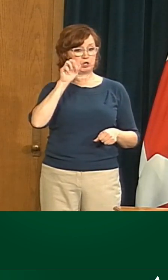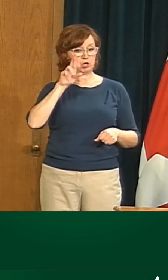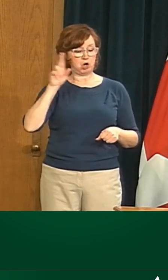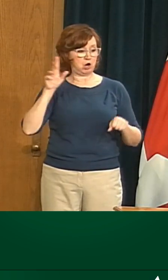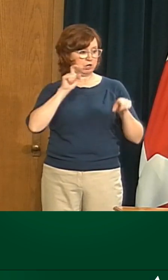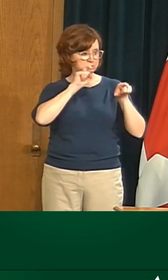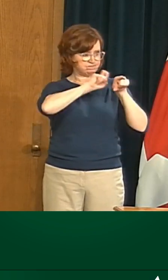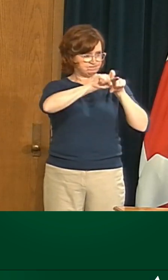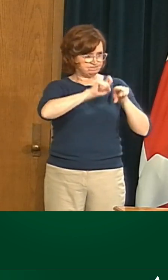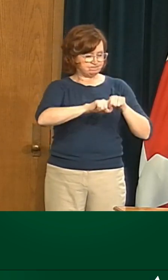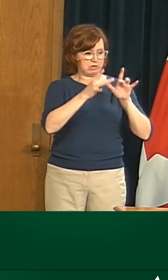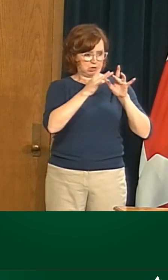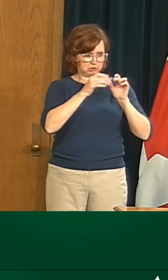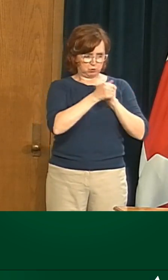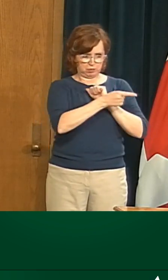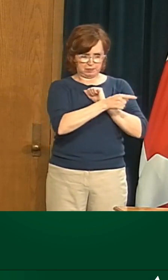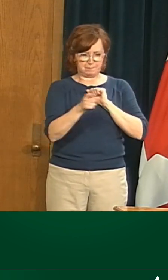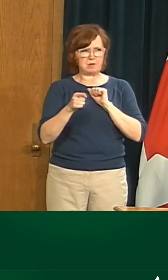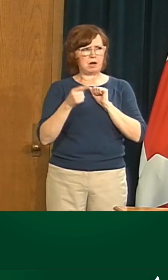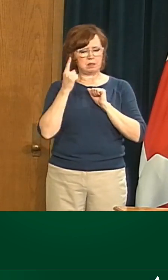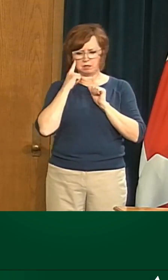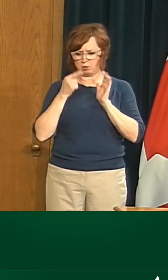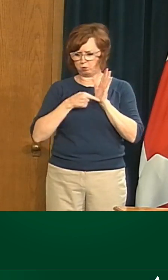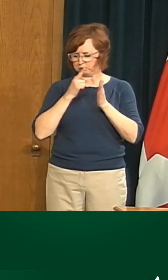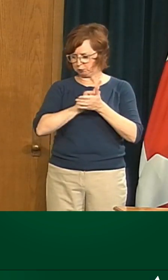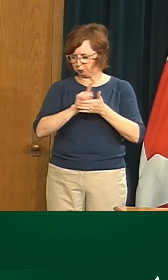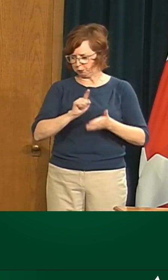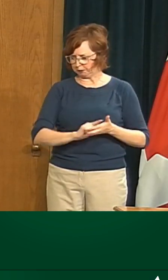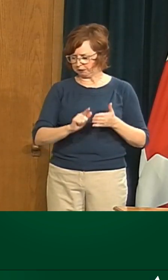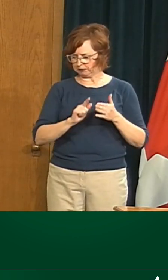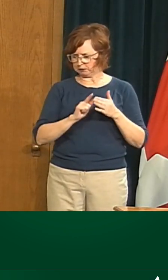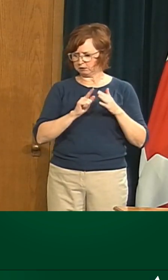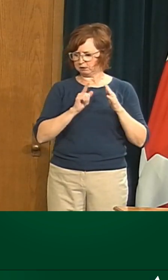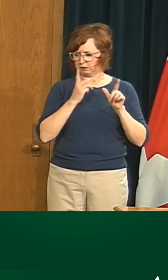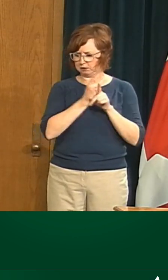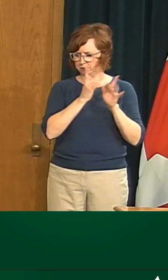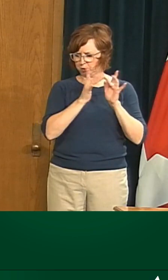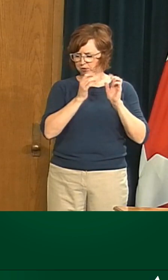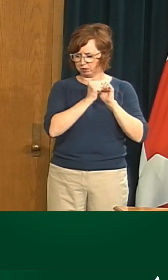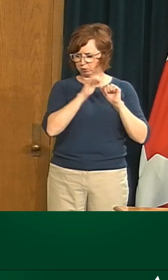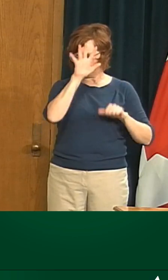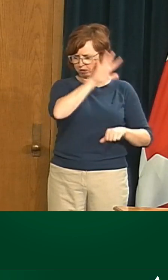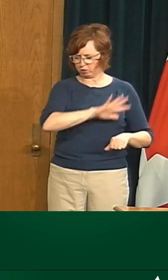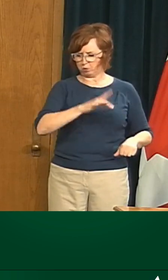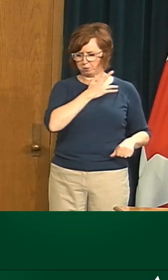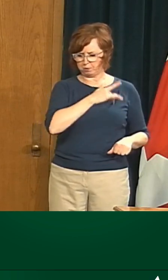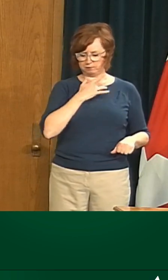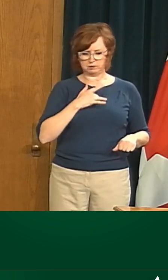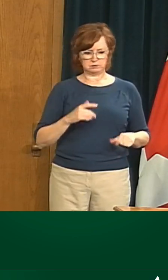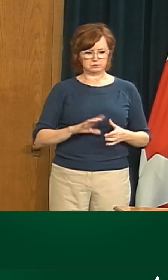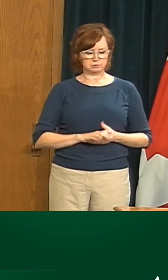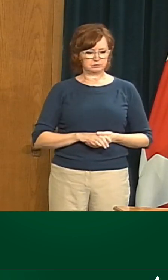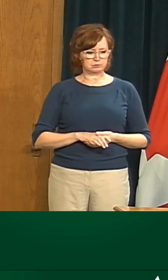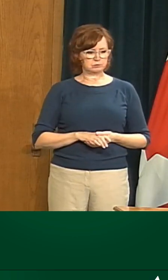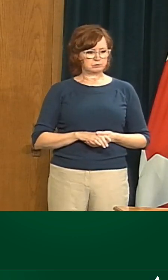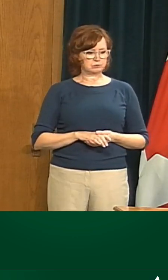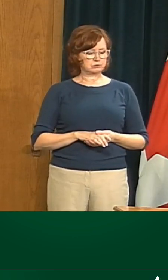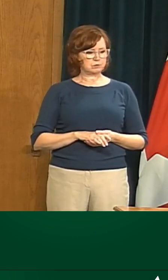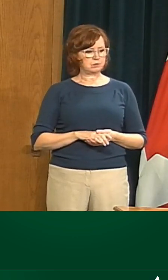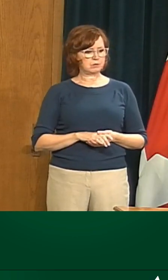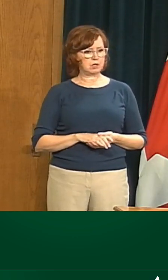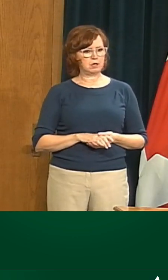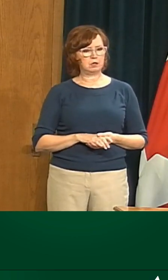all municipal leaders across the province, and specifically in touch in particular with those communities where we are working much more closely, if you